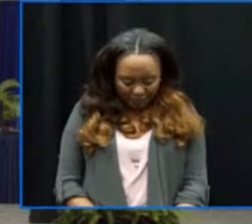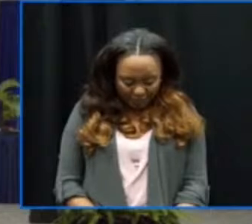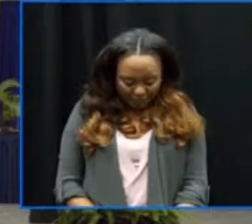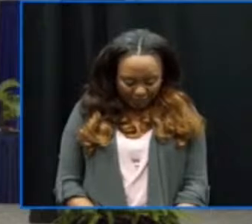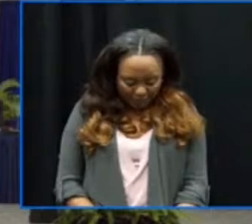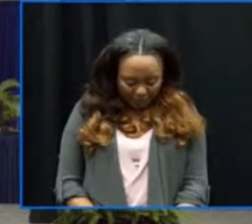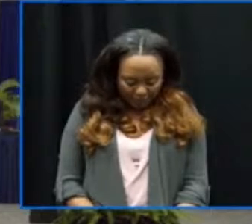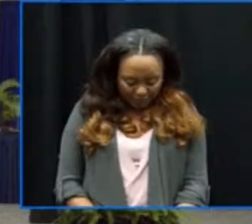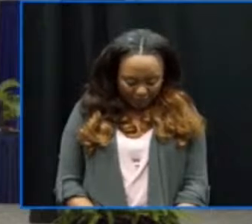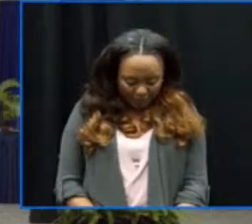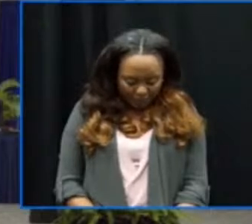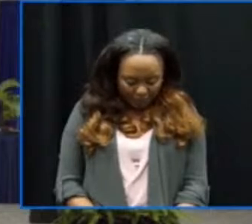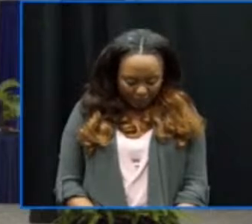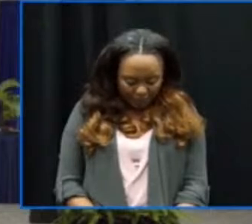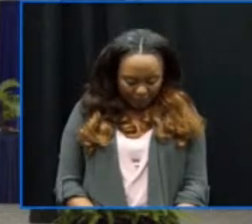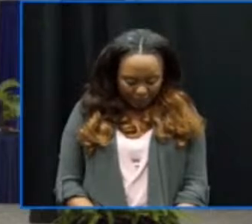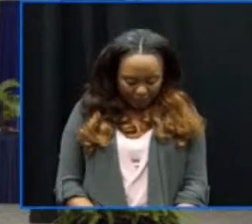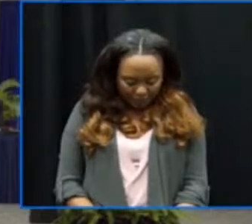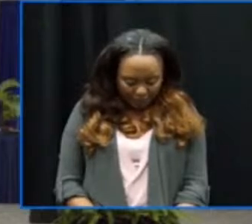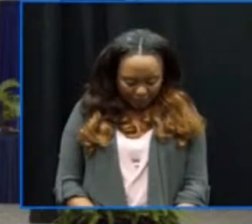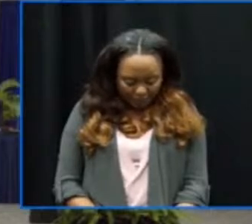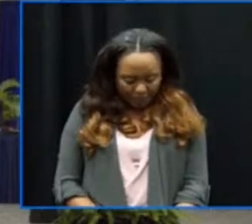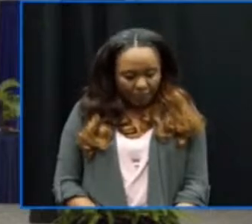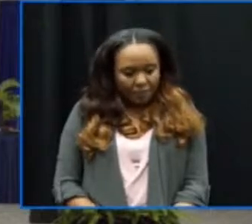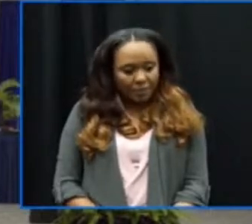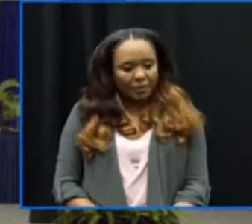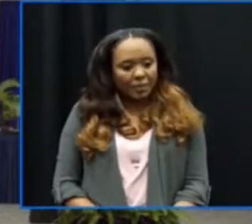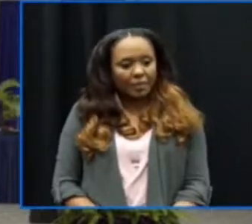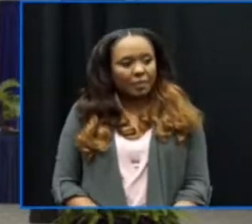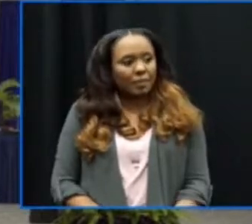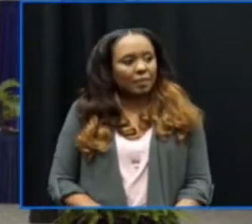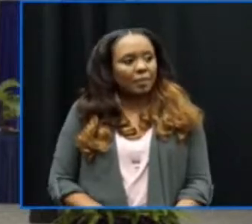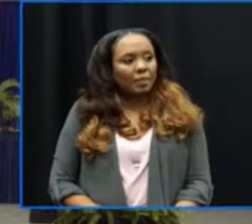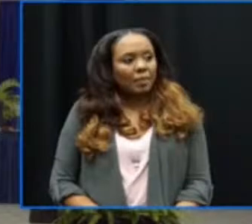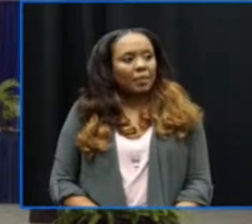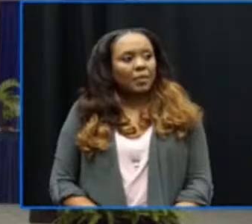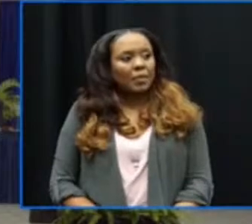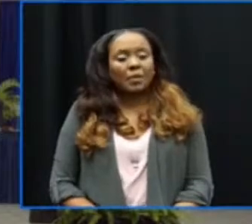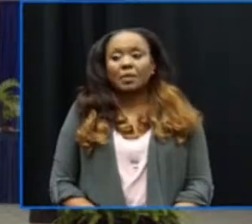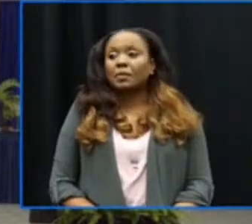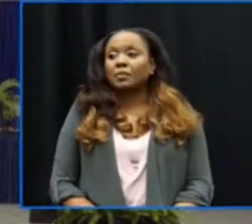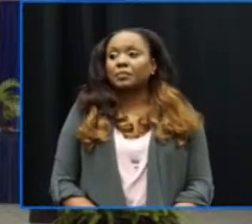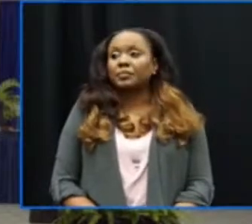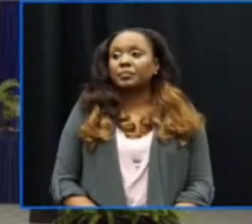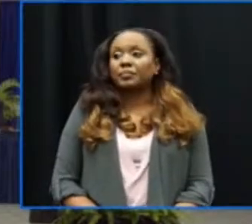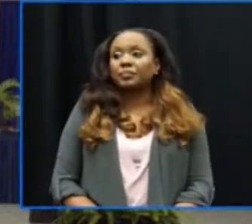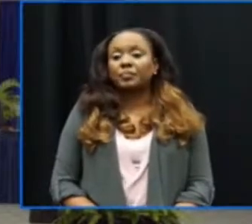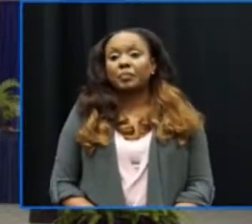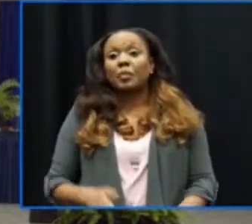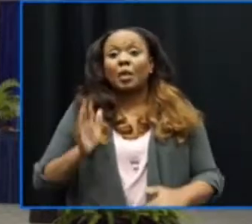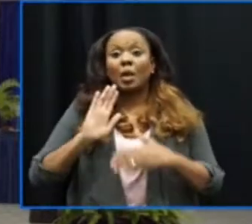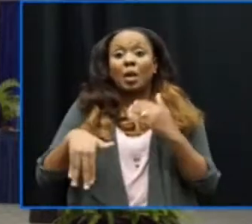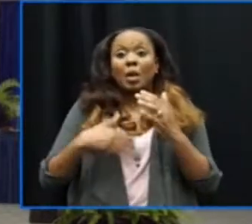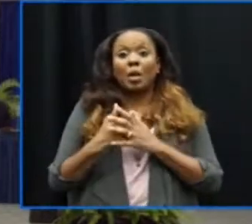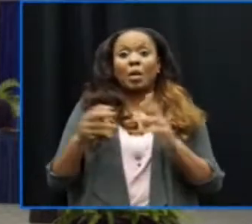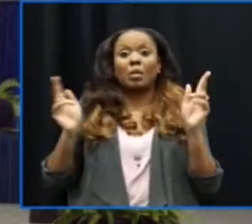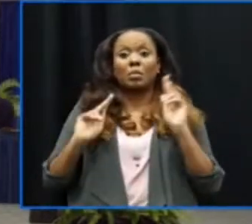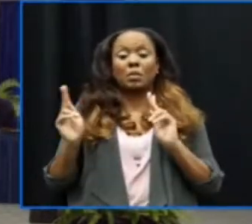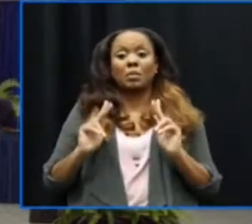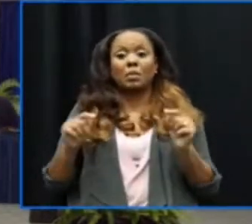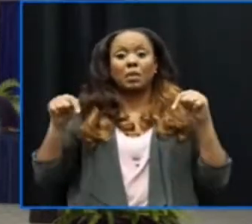Thank you. Everyone in the room, I believe by now, has acknowledged and recognized